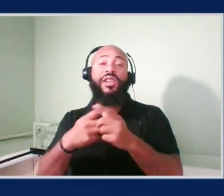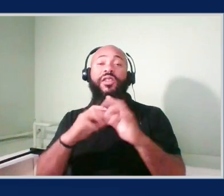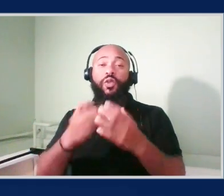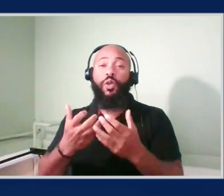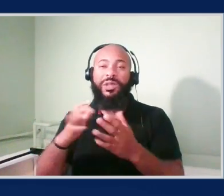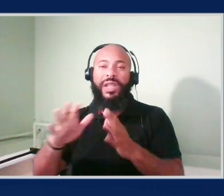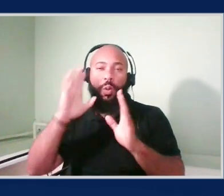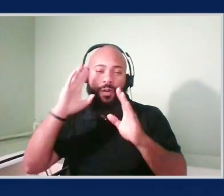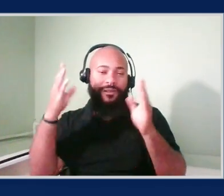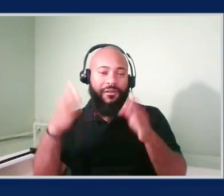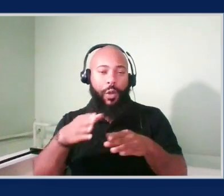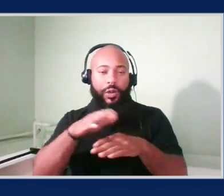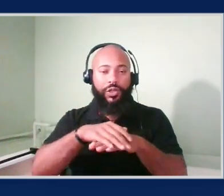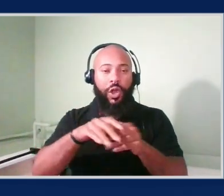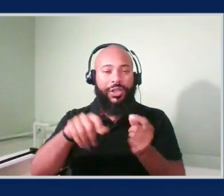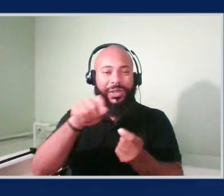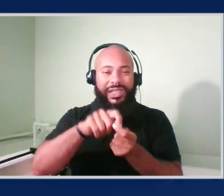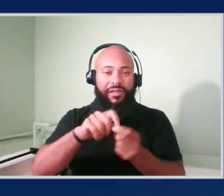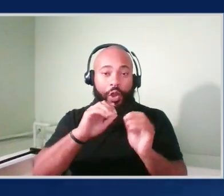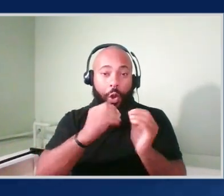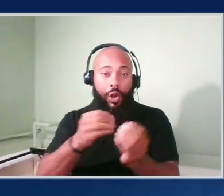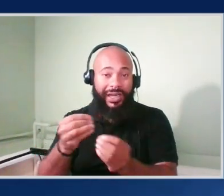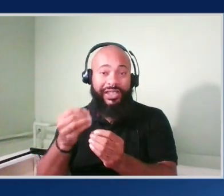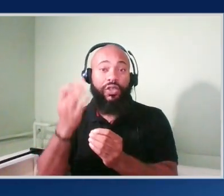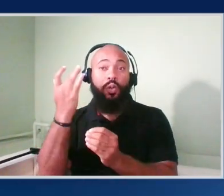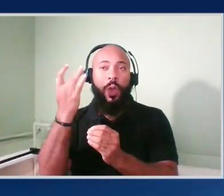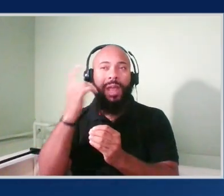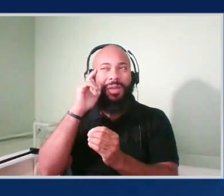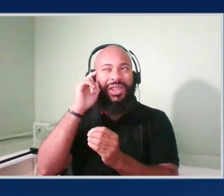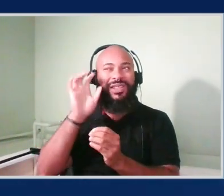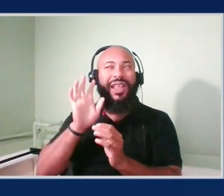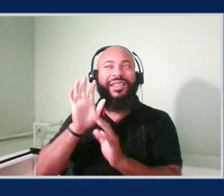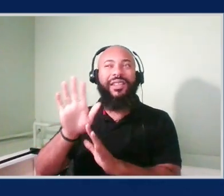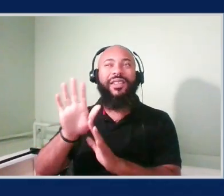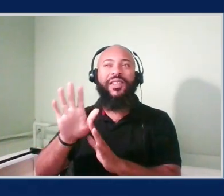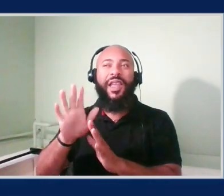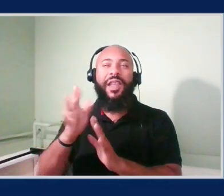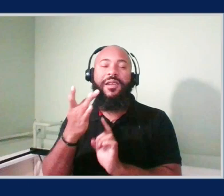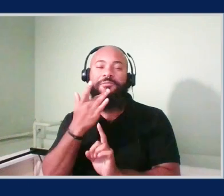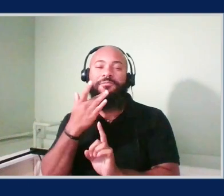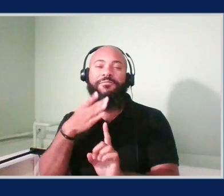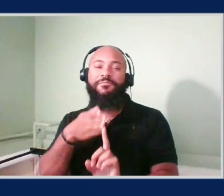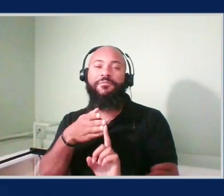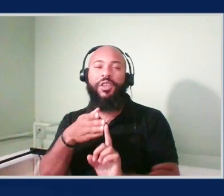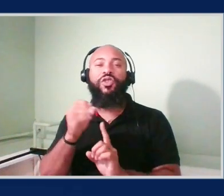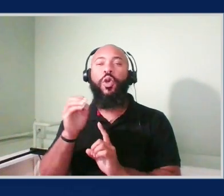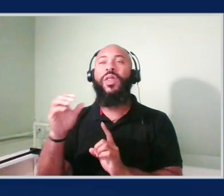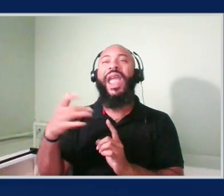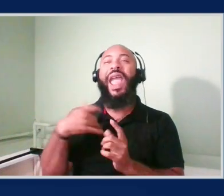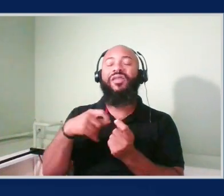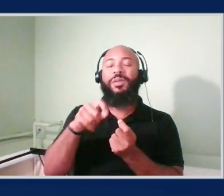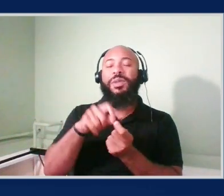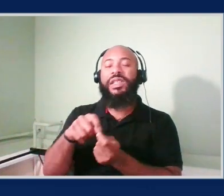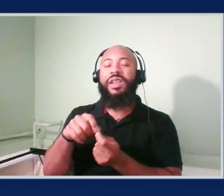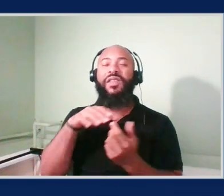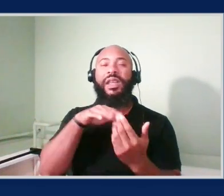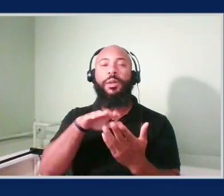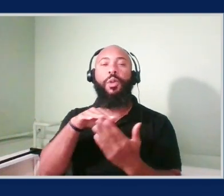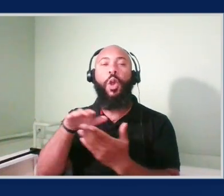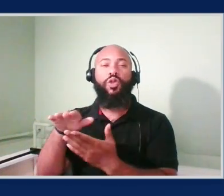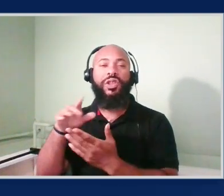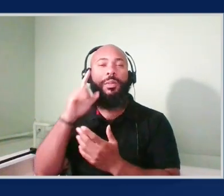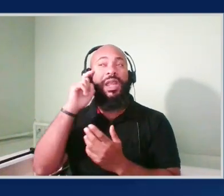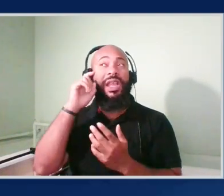on specific organizations because that's their bread and butter. So they have specific moves that they do because they expect specific types of